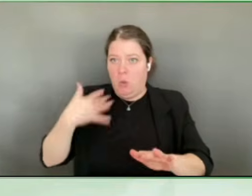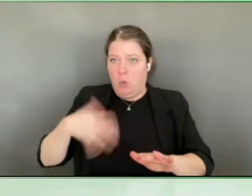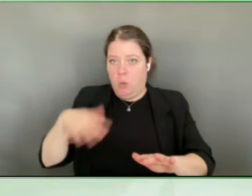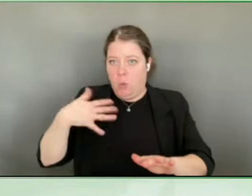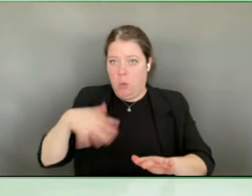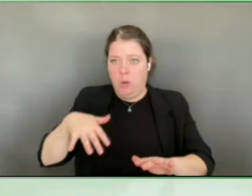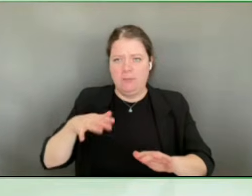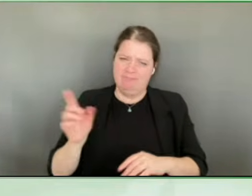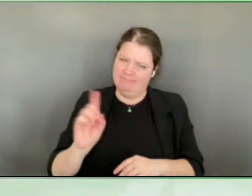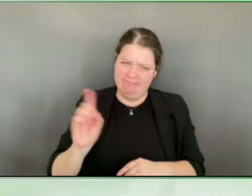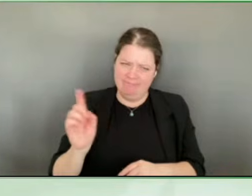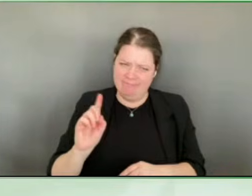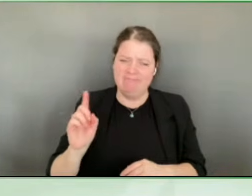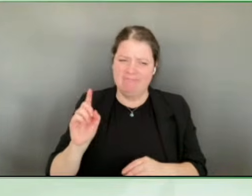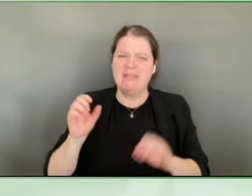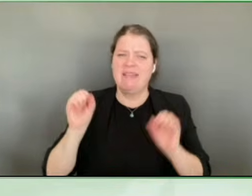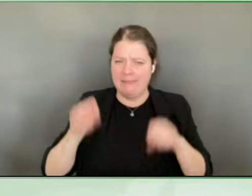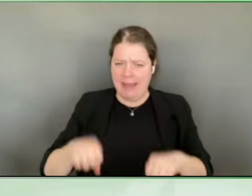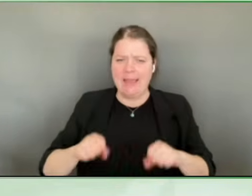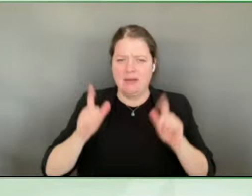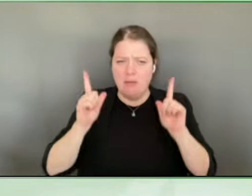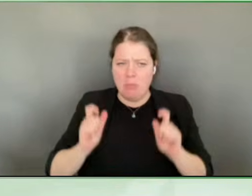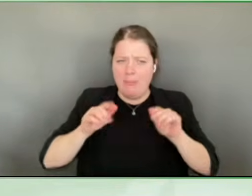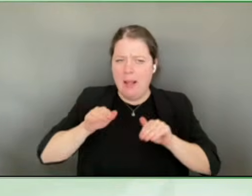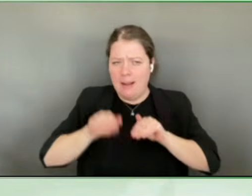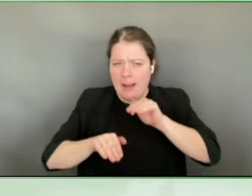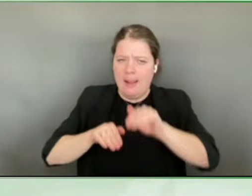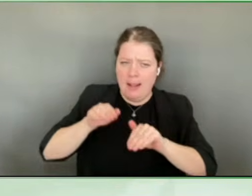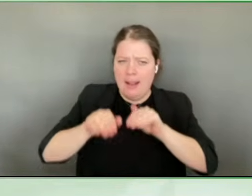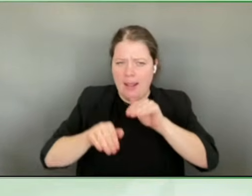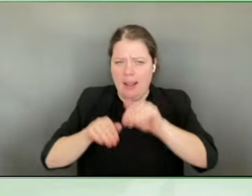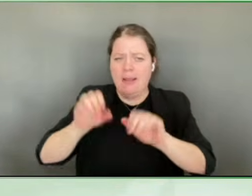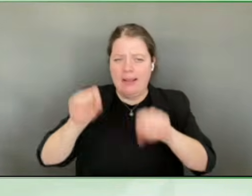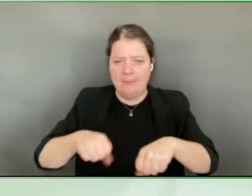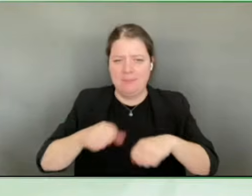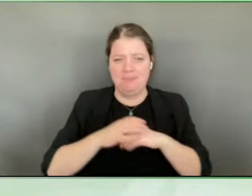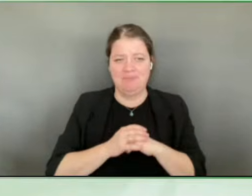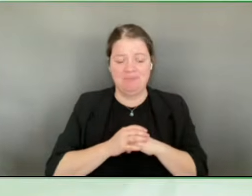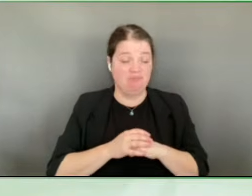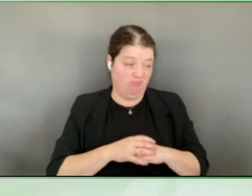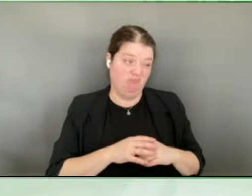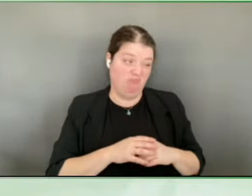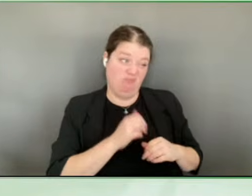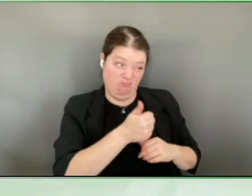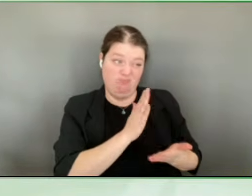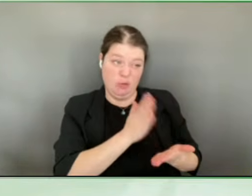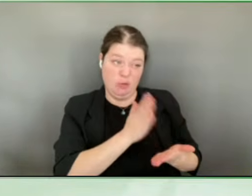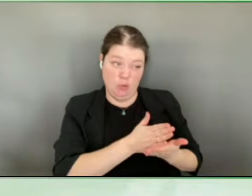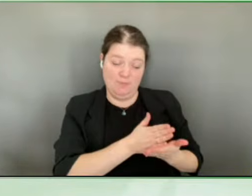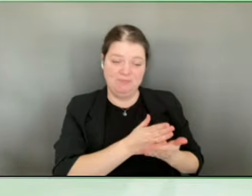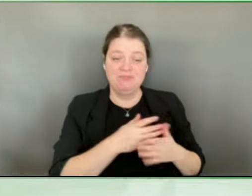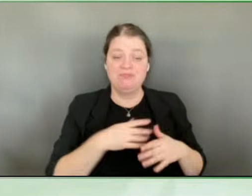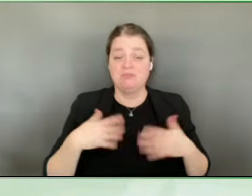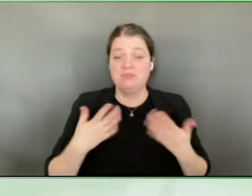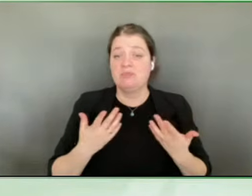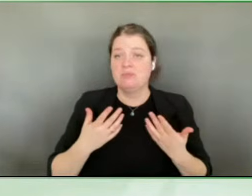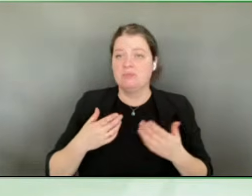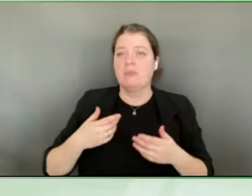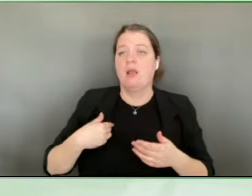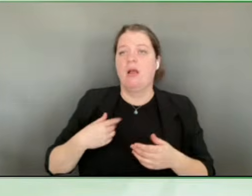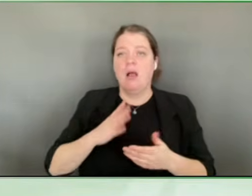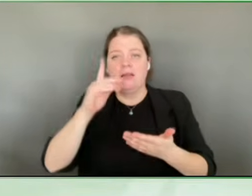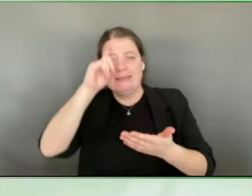That's true. Yeah, so nothing about us without us. use easy language, especially in a